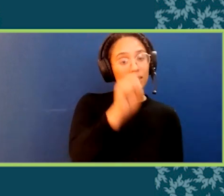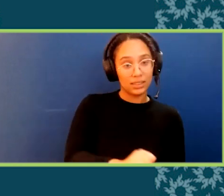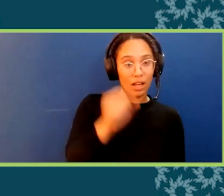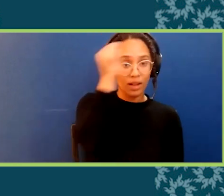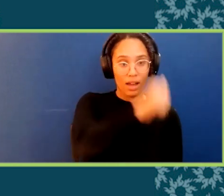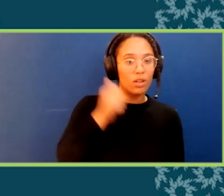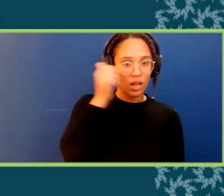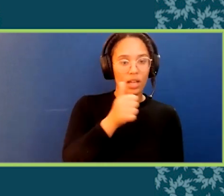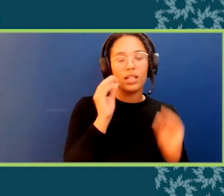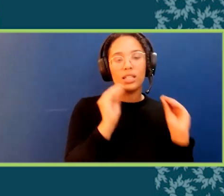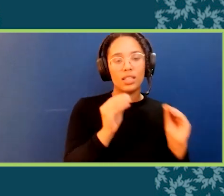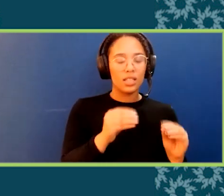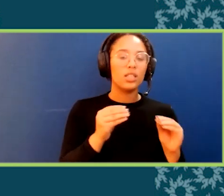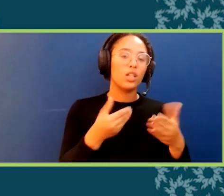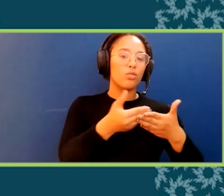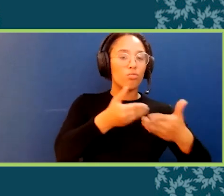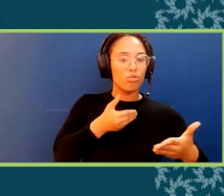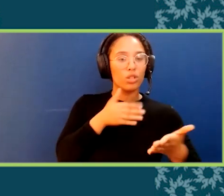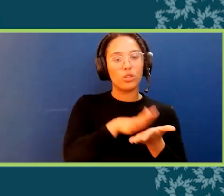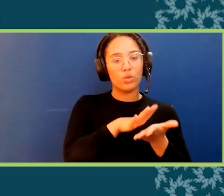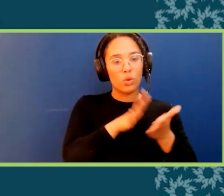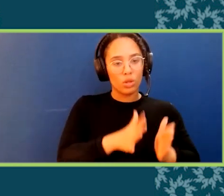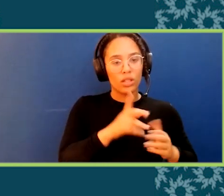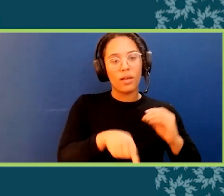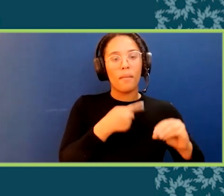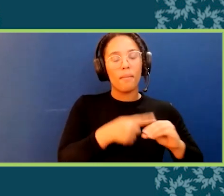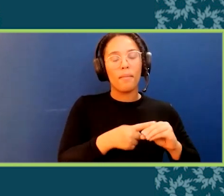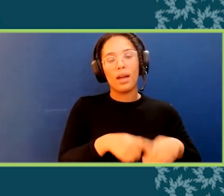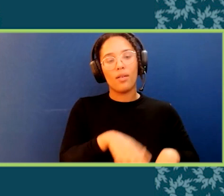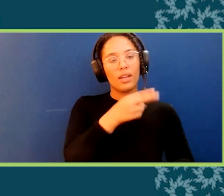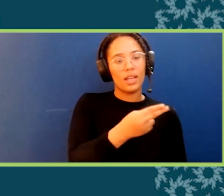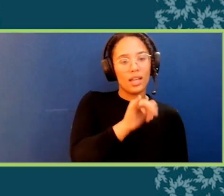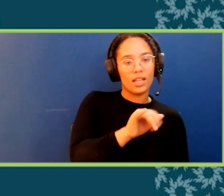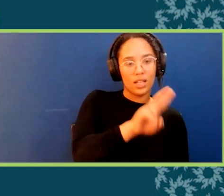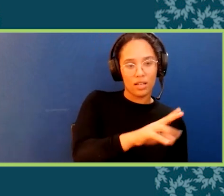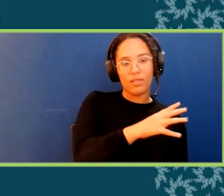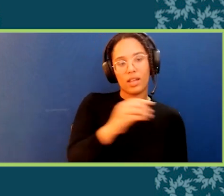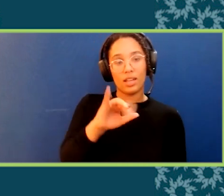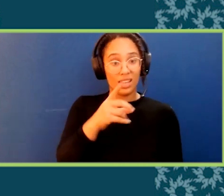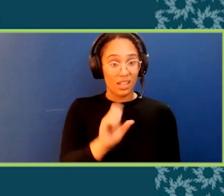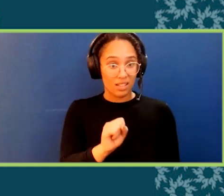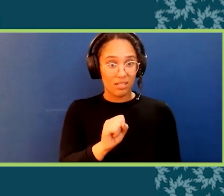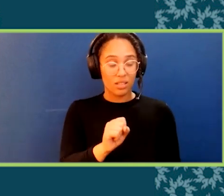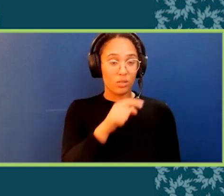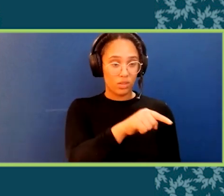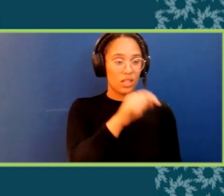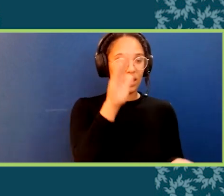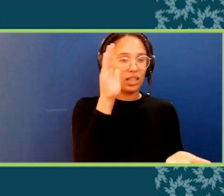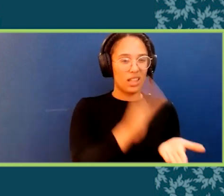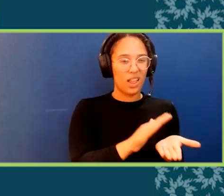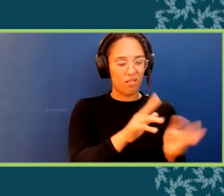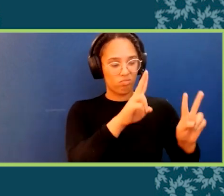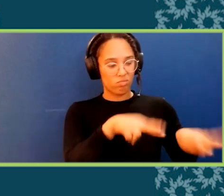preschoolers about HIV and AIDS so that they could destigmatize playing with kids who have HIV or AIDS.